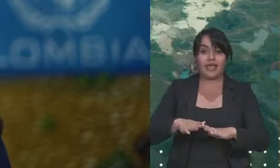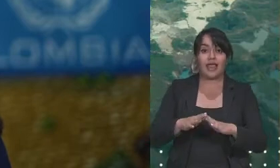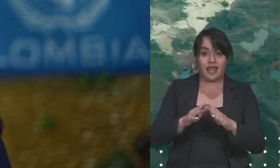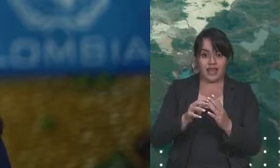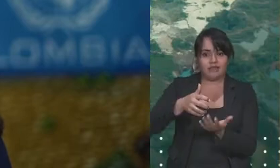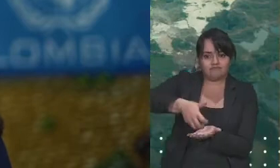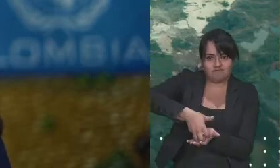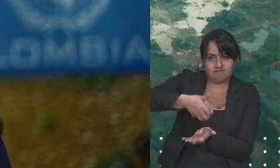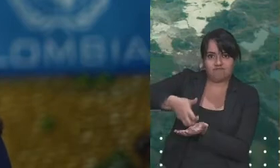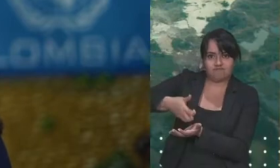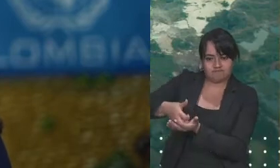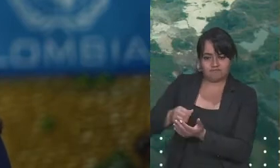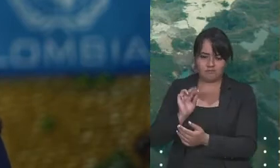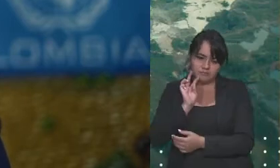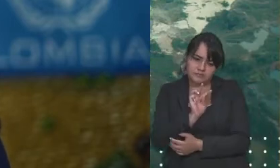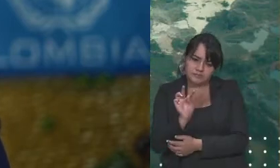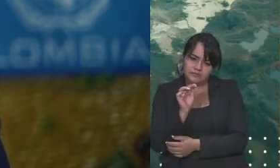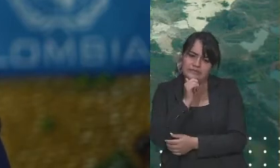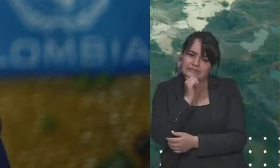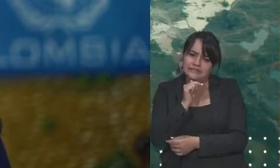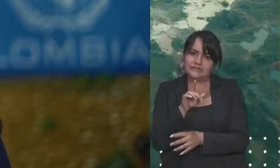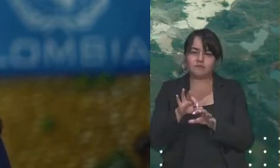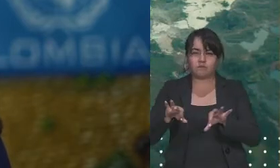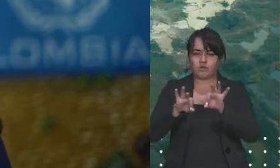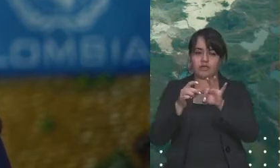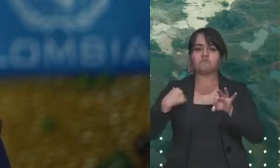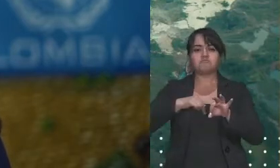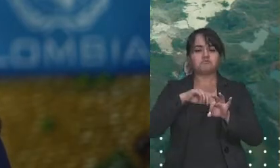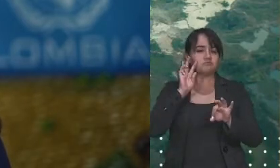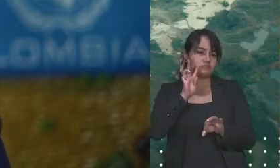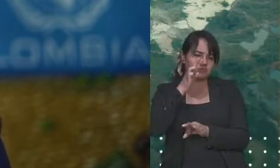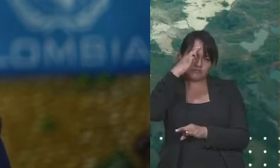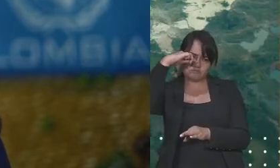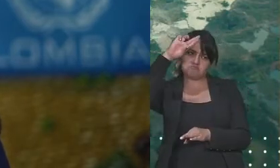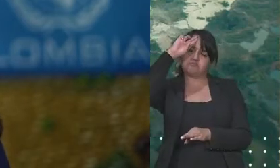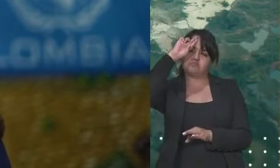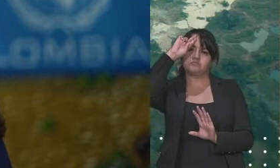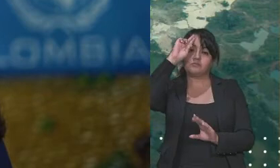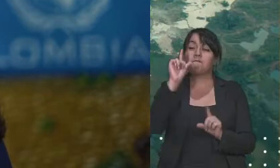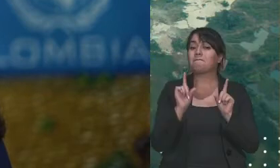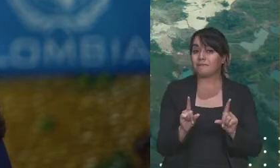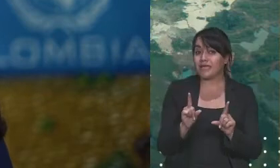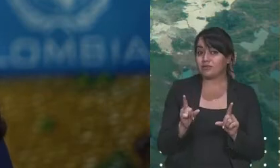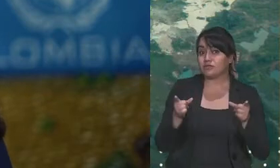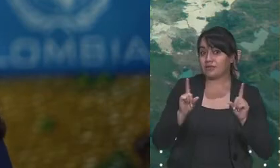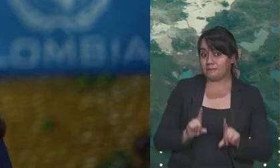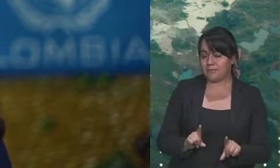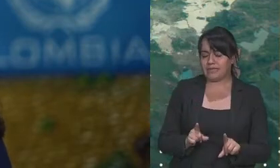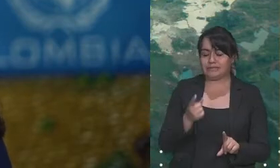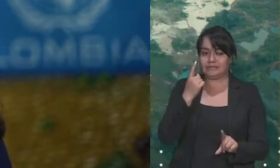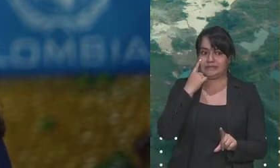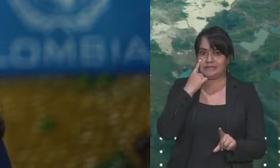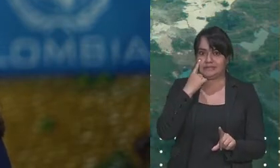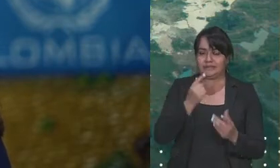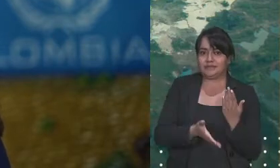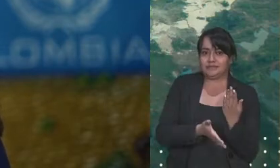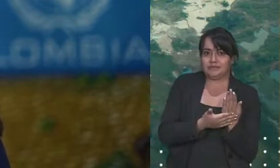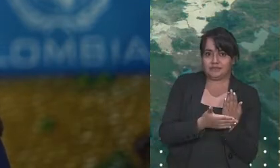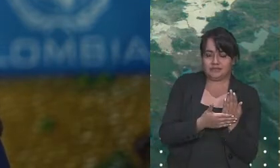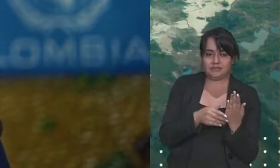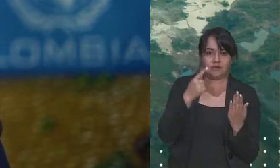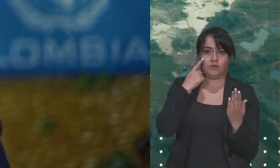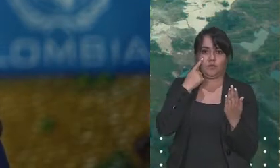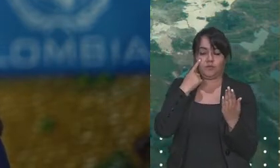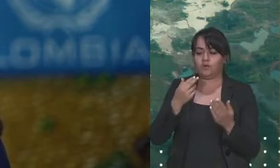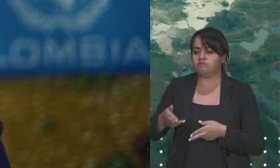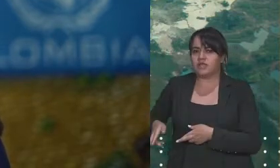of machinery on land, that which is being addressed from the main principles of explosion. And we have also gave you